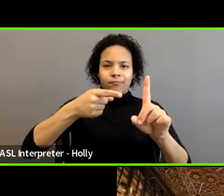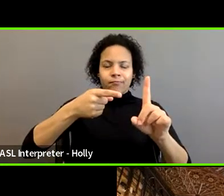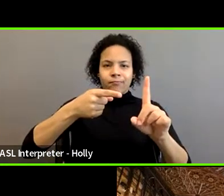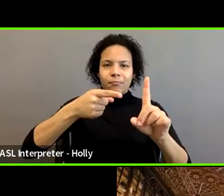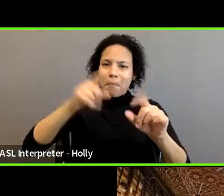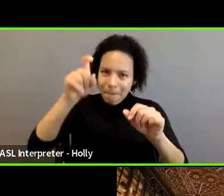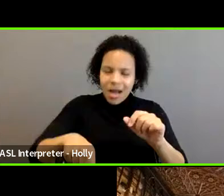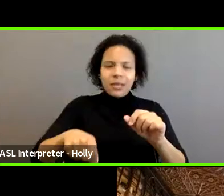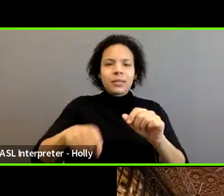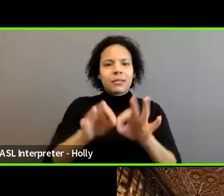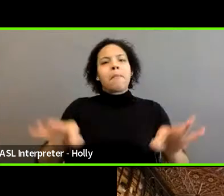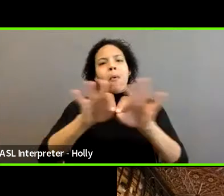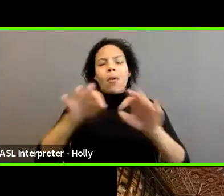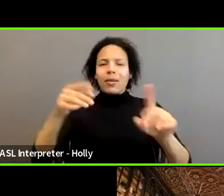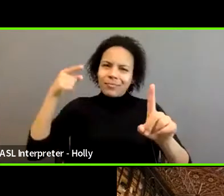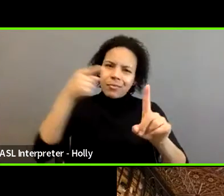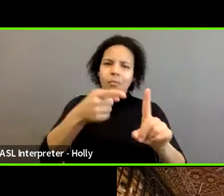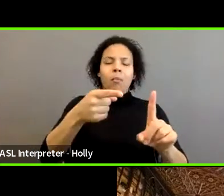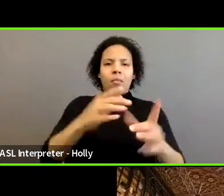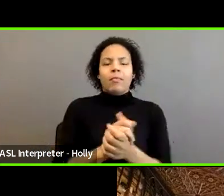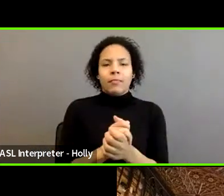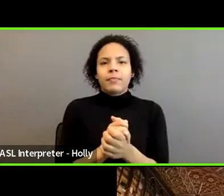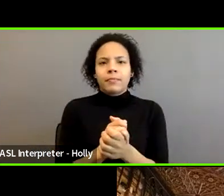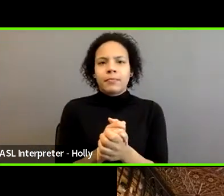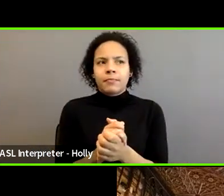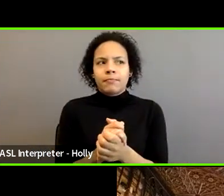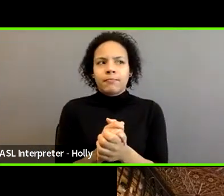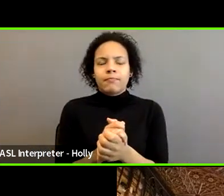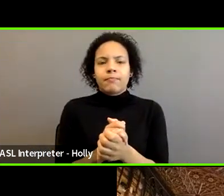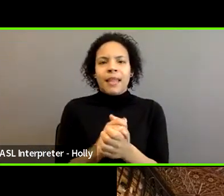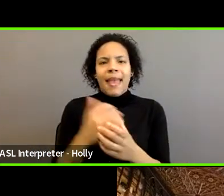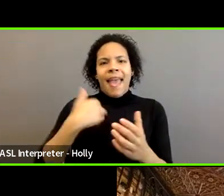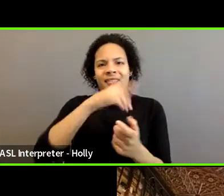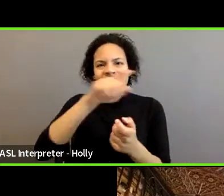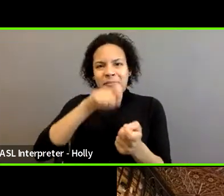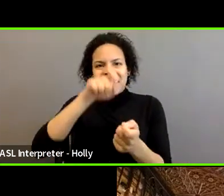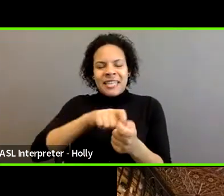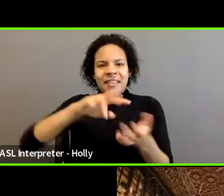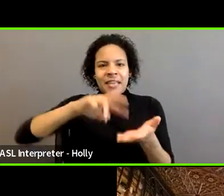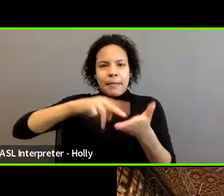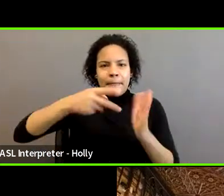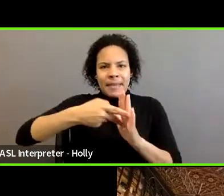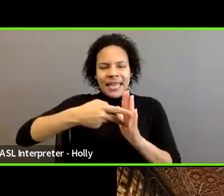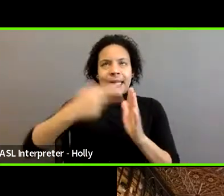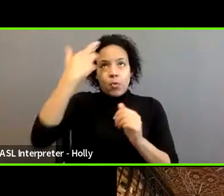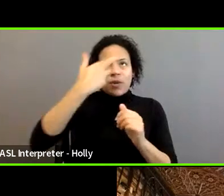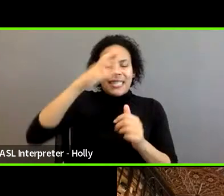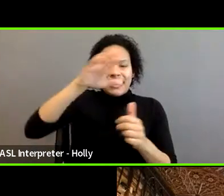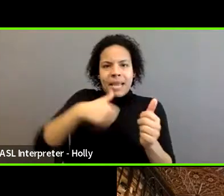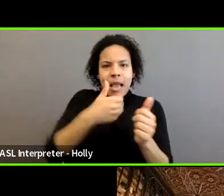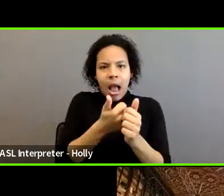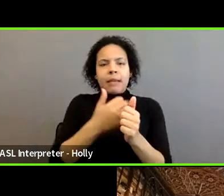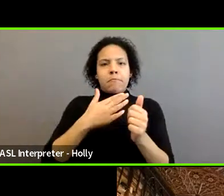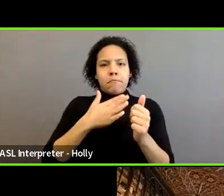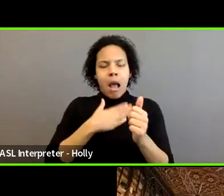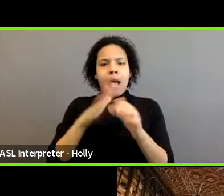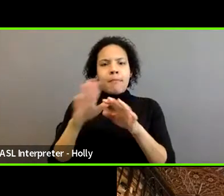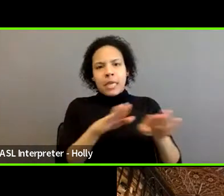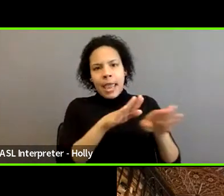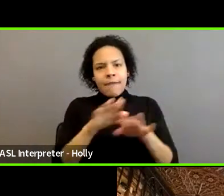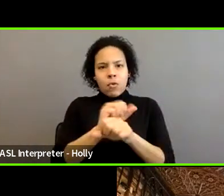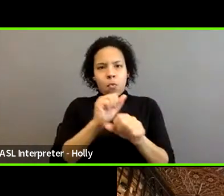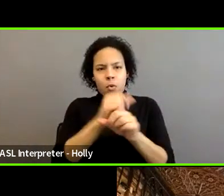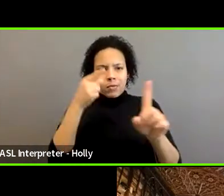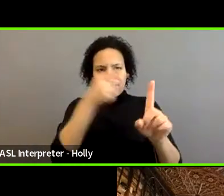be intentional holistically. Being a minority or a marginalized population in a predominantly white space